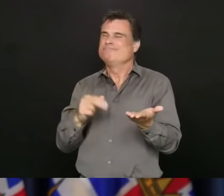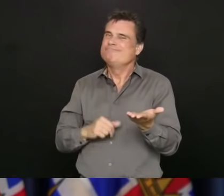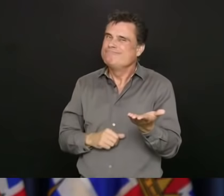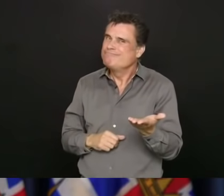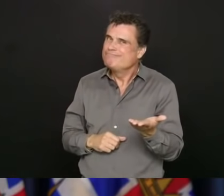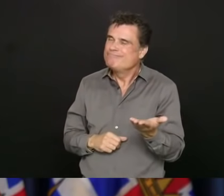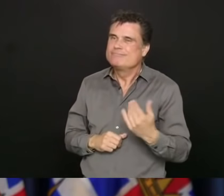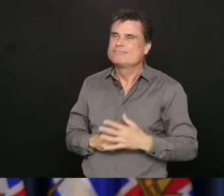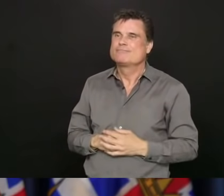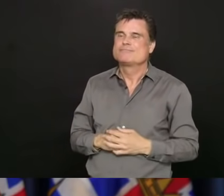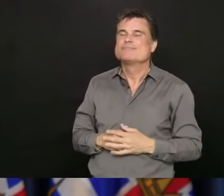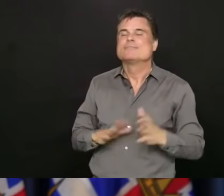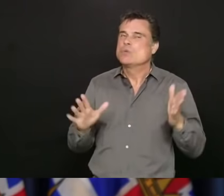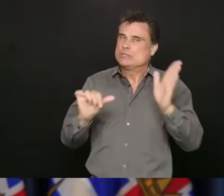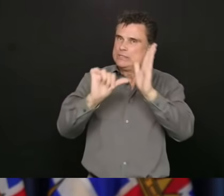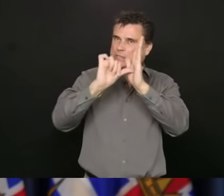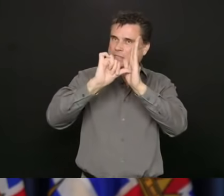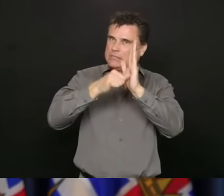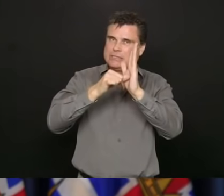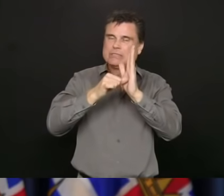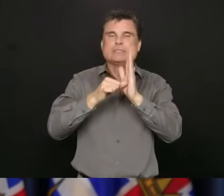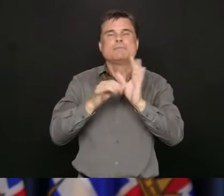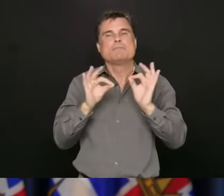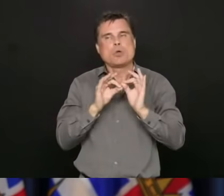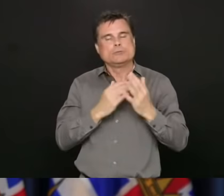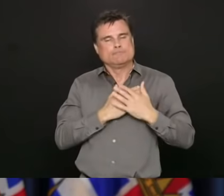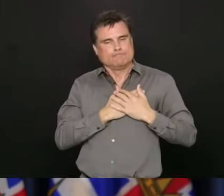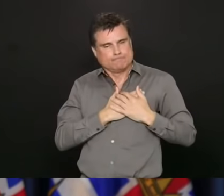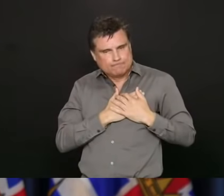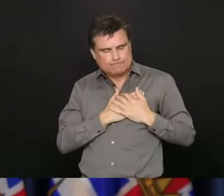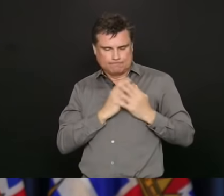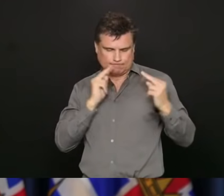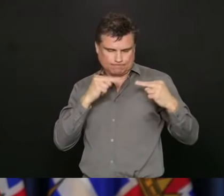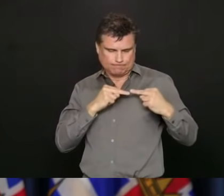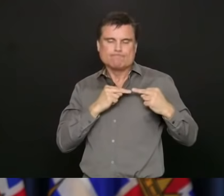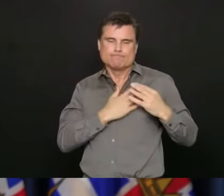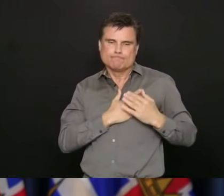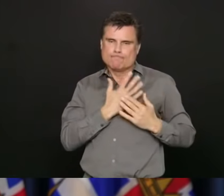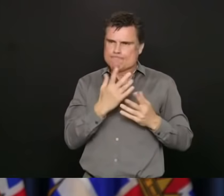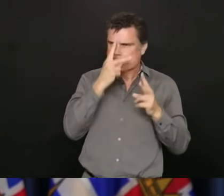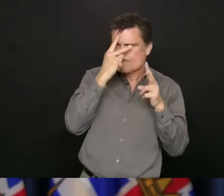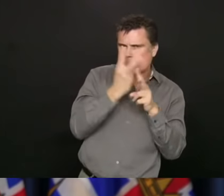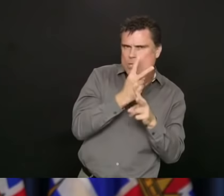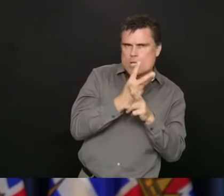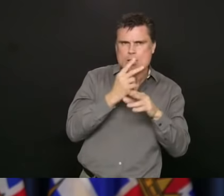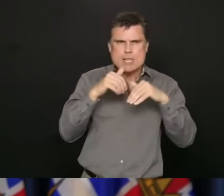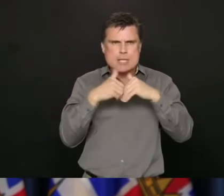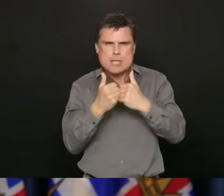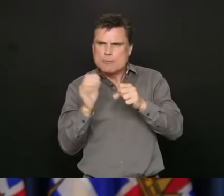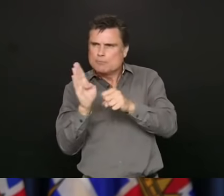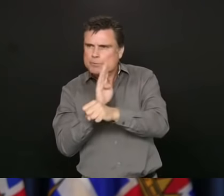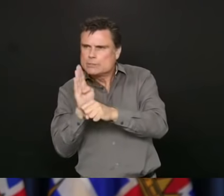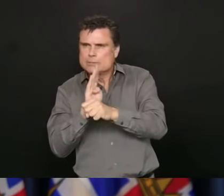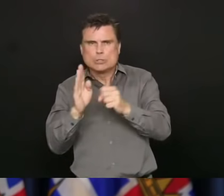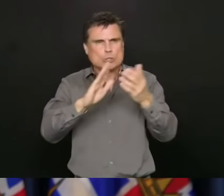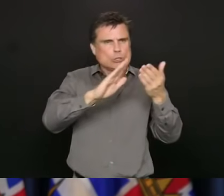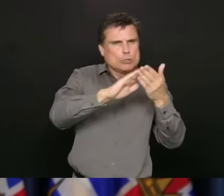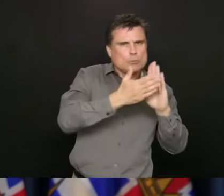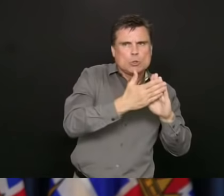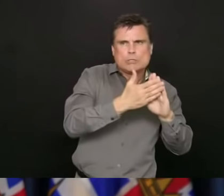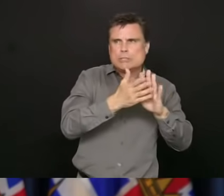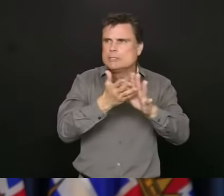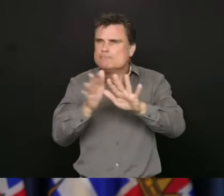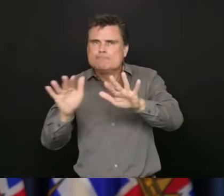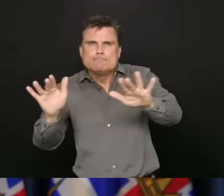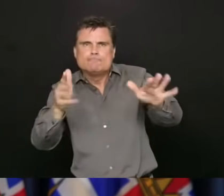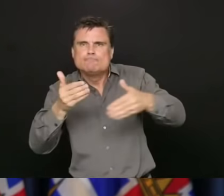just industry, not just businesses, but communities as well. I'm speaking specifically about the case of Haida Gwaii and Bella Bella